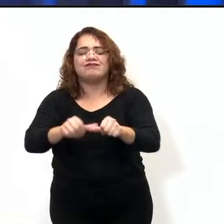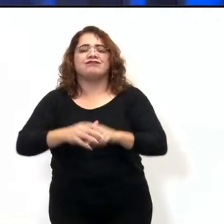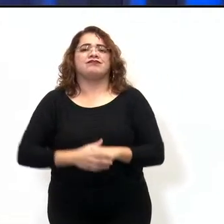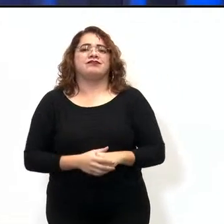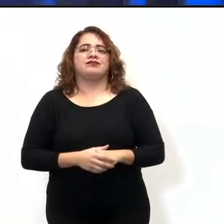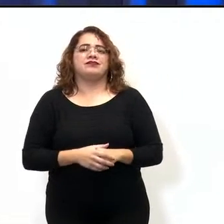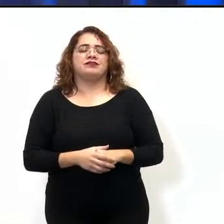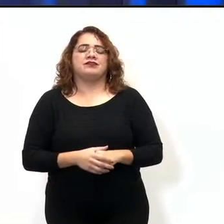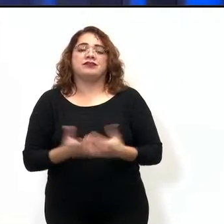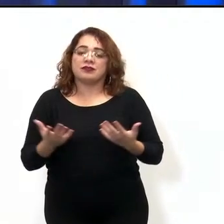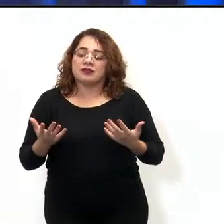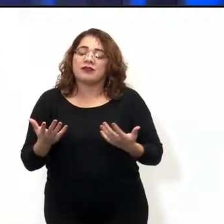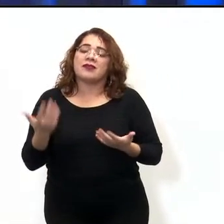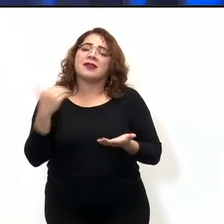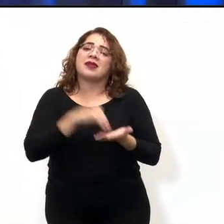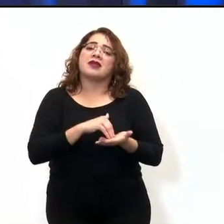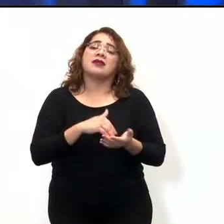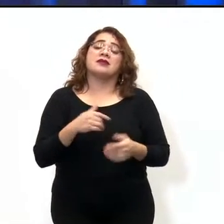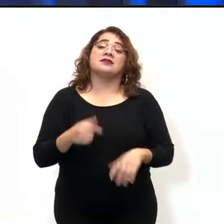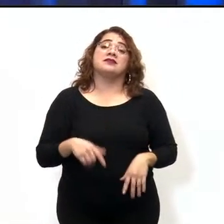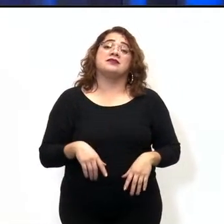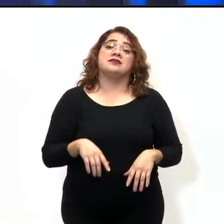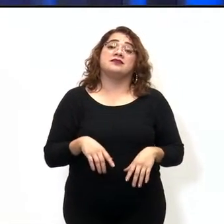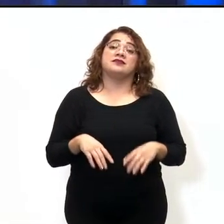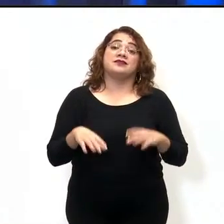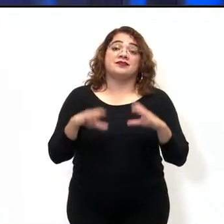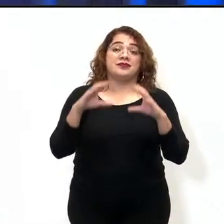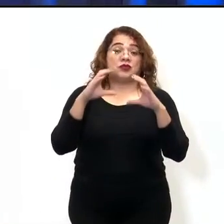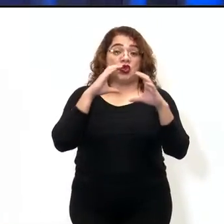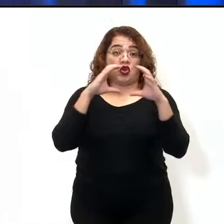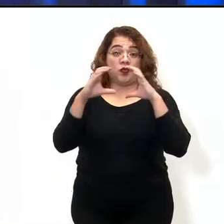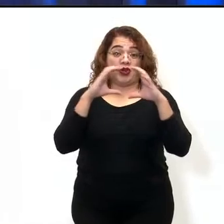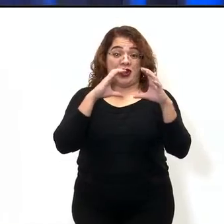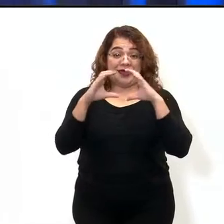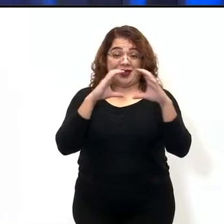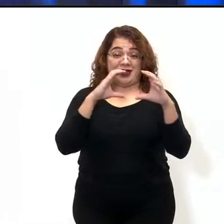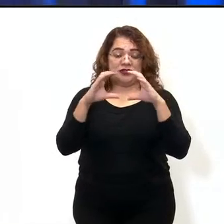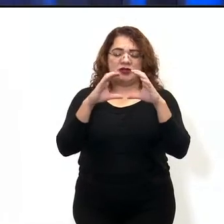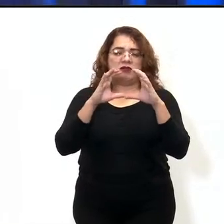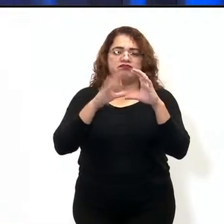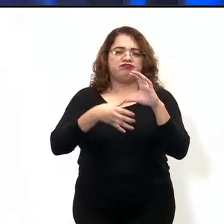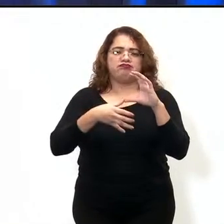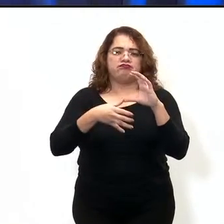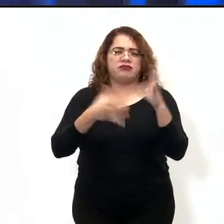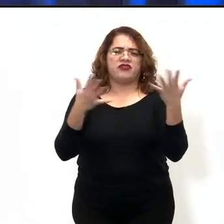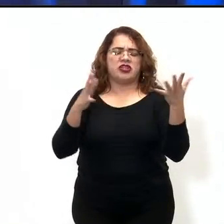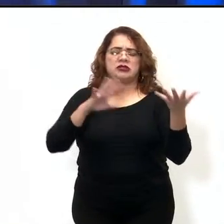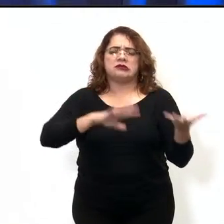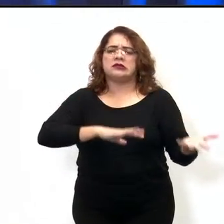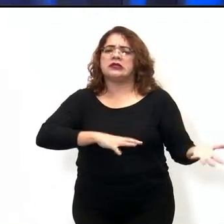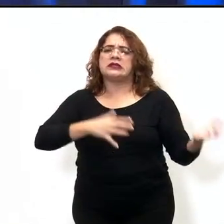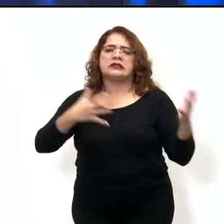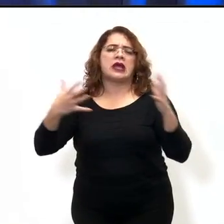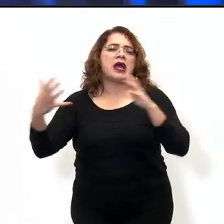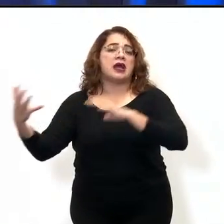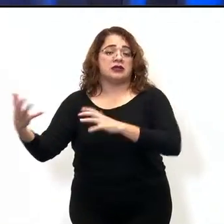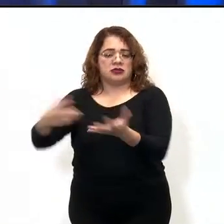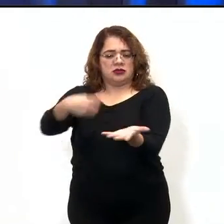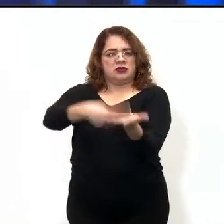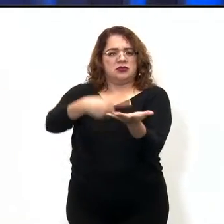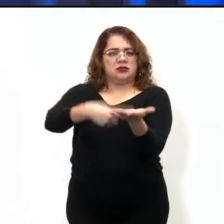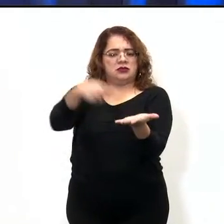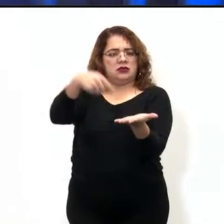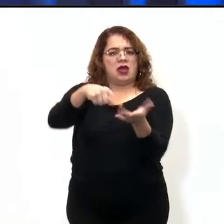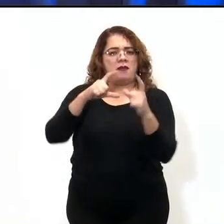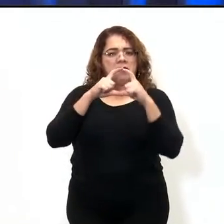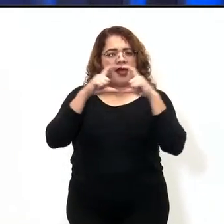unfortunately we are in a communication disaster when it comes to masking in this country, because a